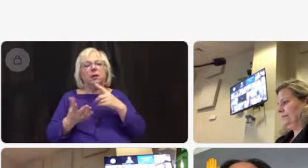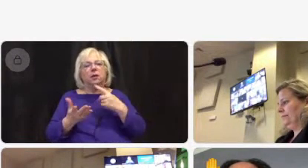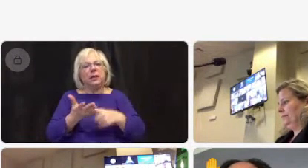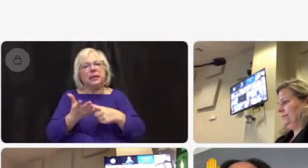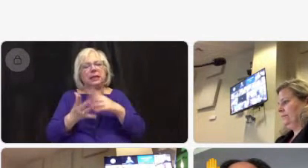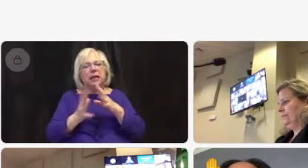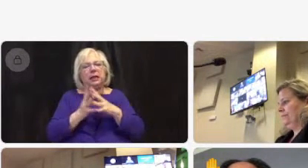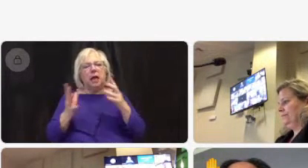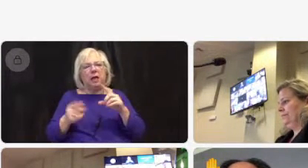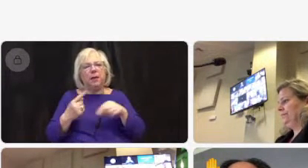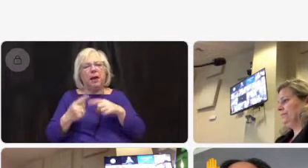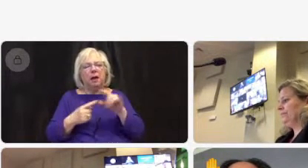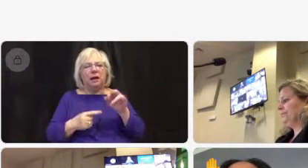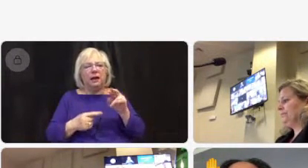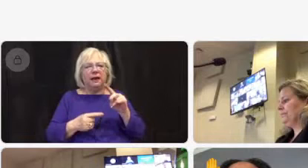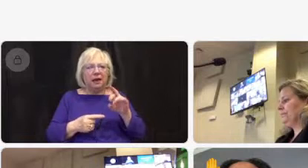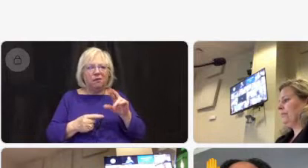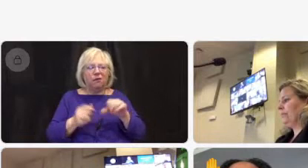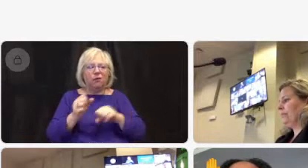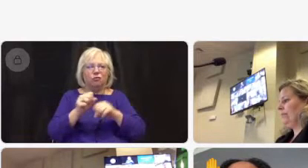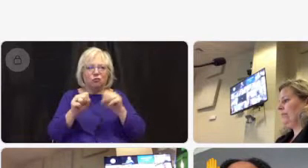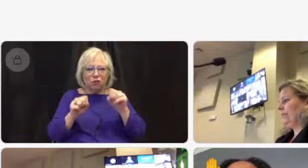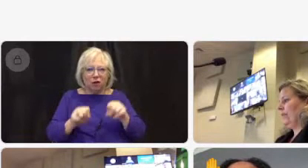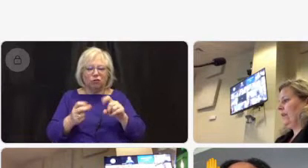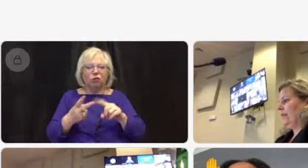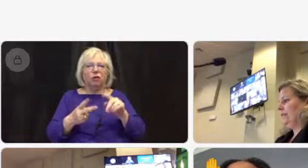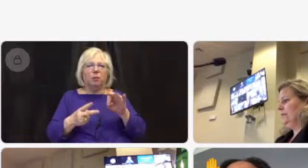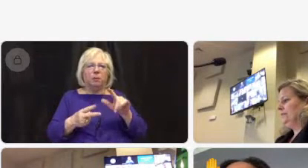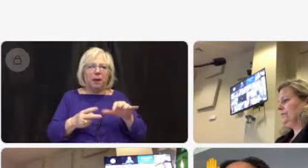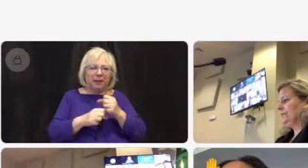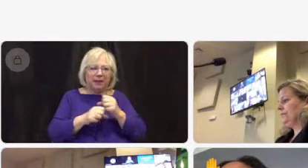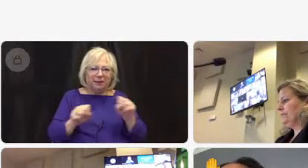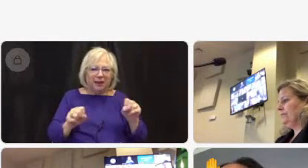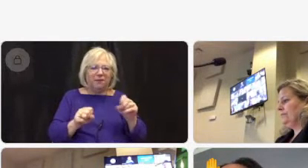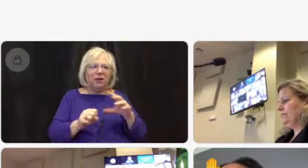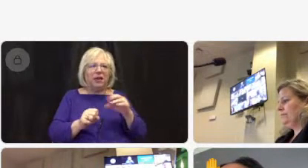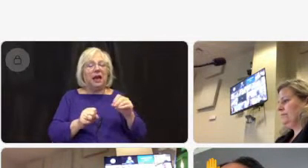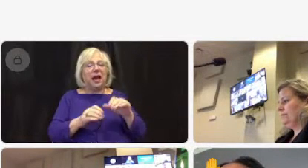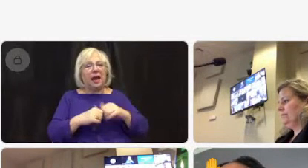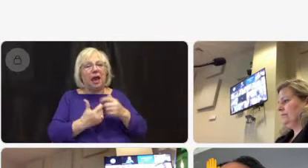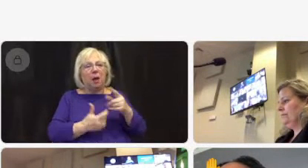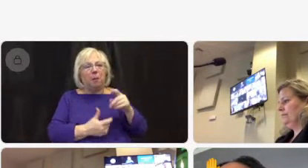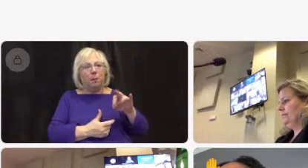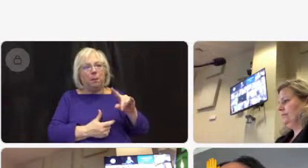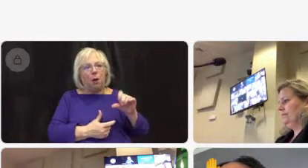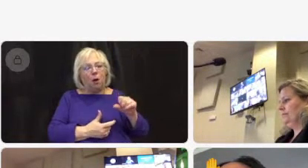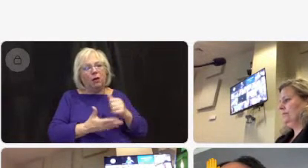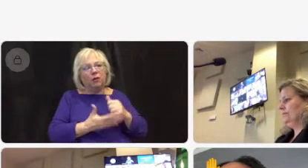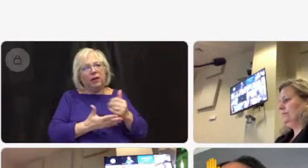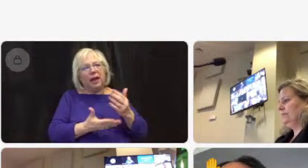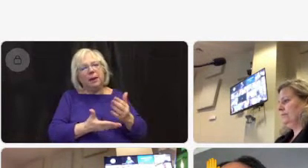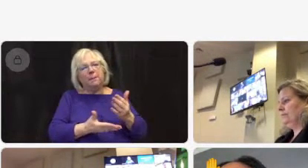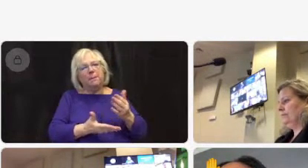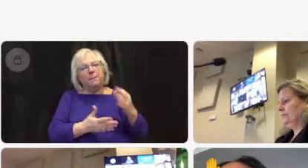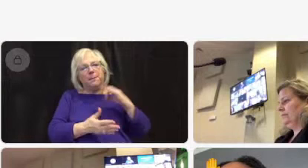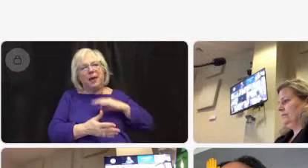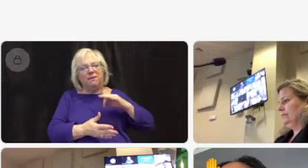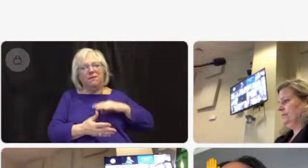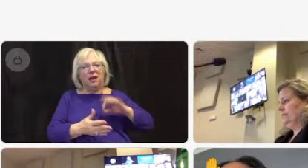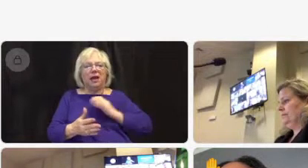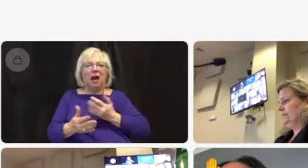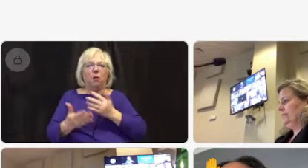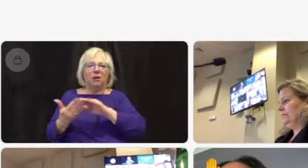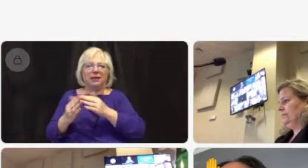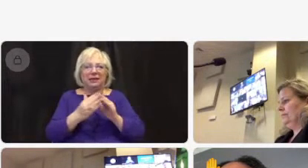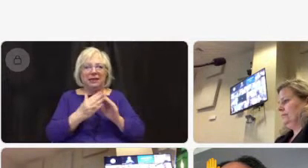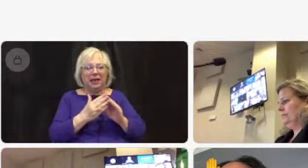public safety. We talk about parks and what parks can do for our city and public safety and revenue generation. We know about